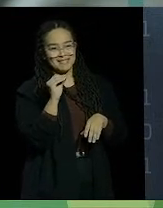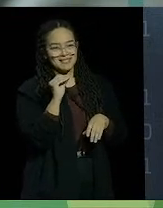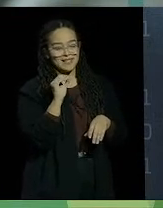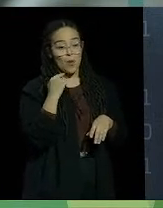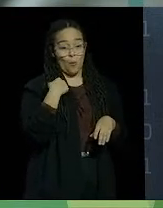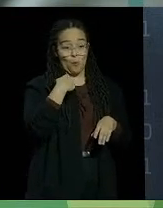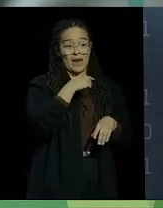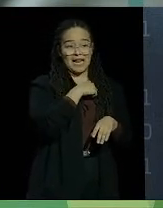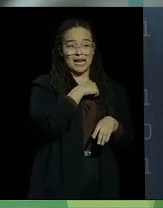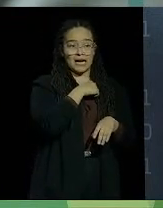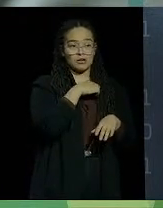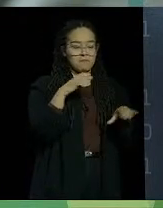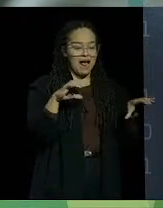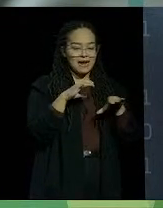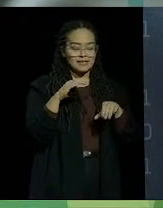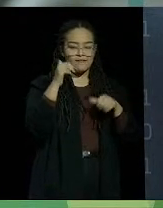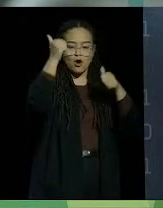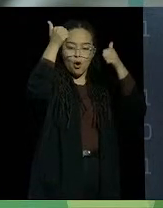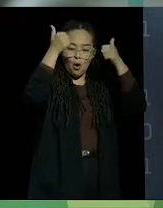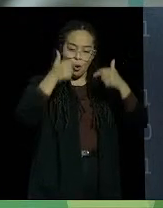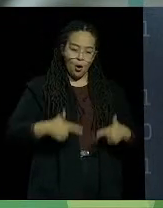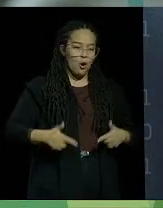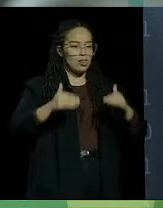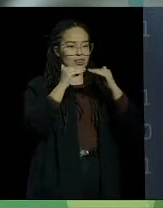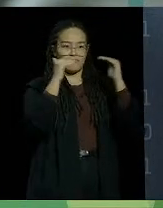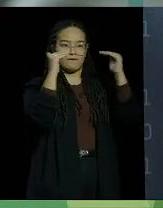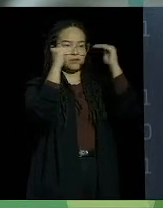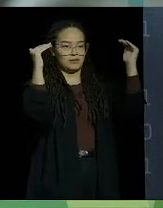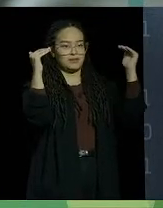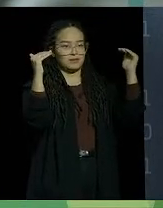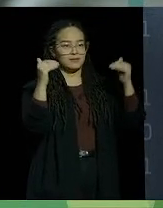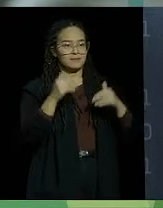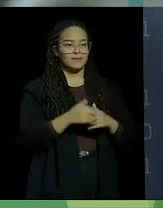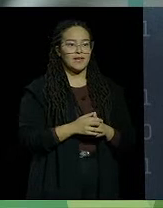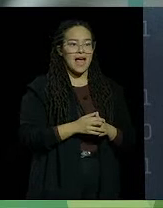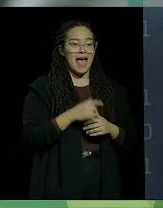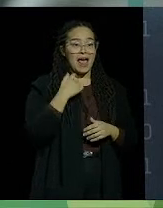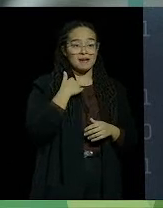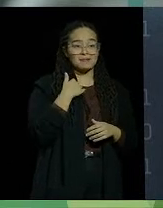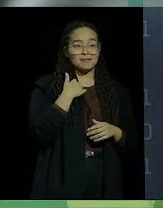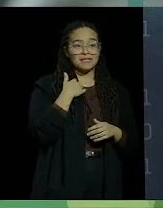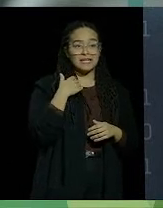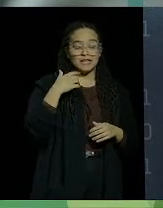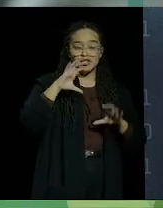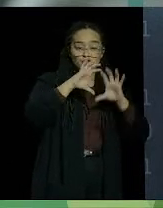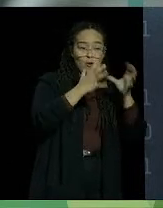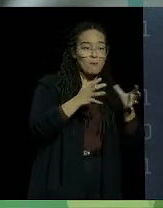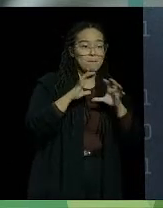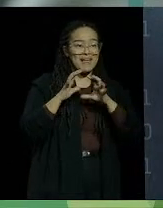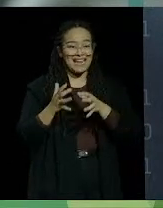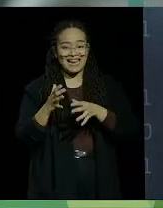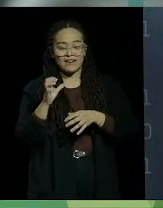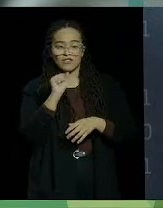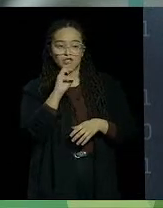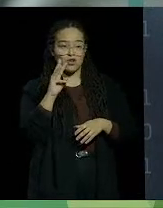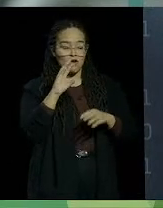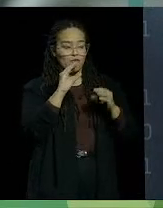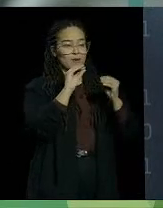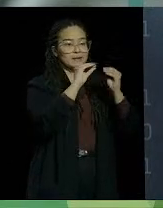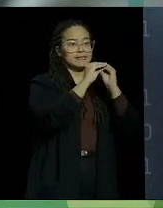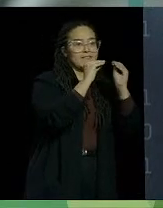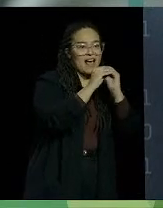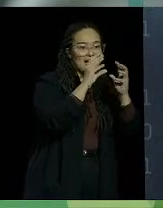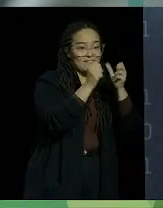companies, because we are active on all levels and in the domain of the software-defined vehicle, and